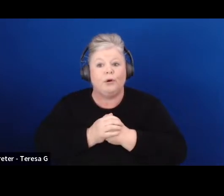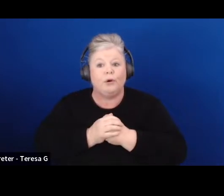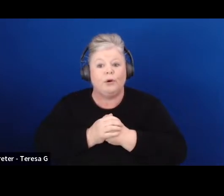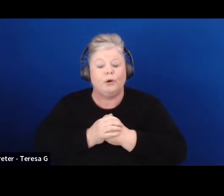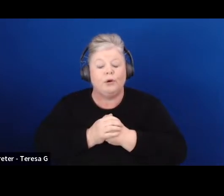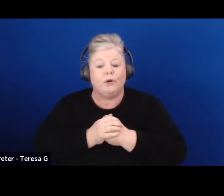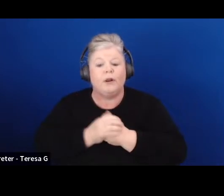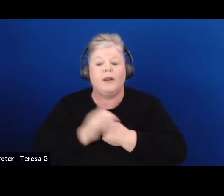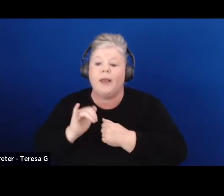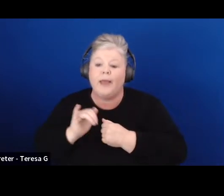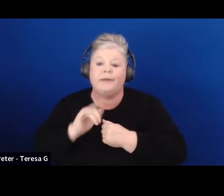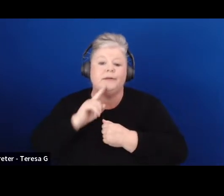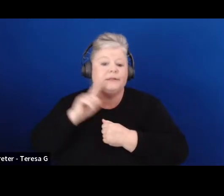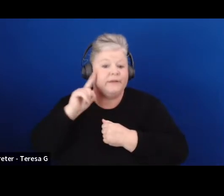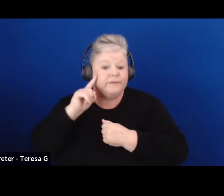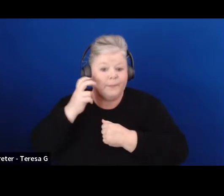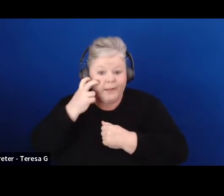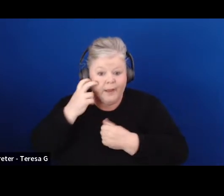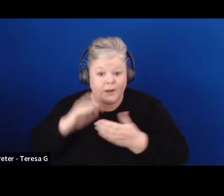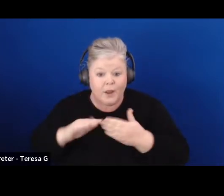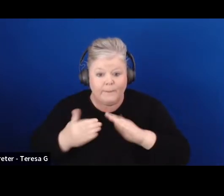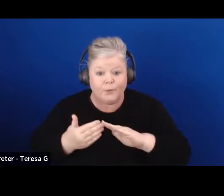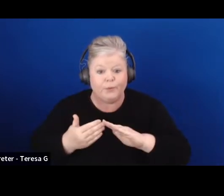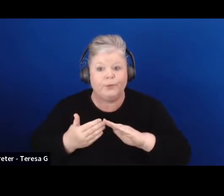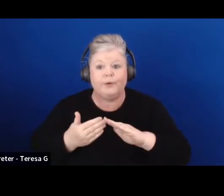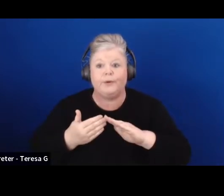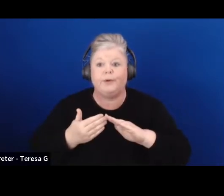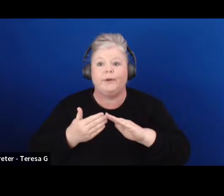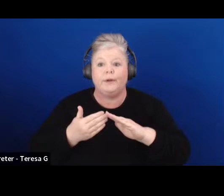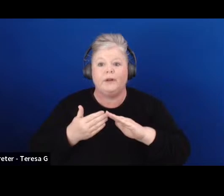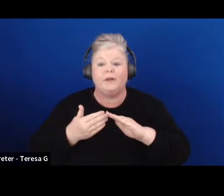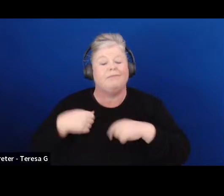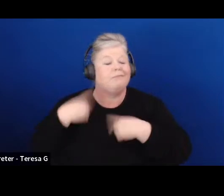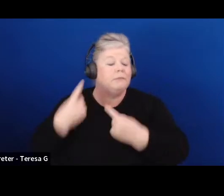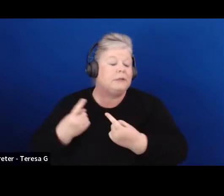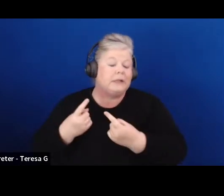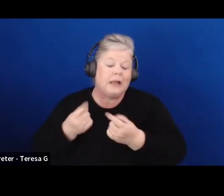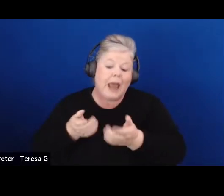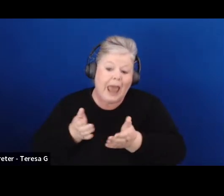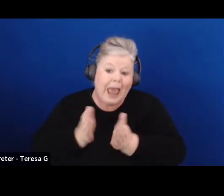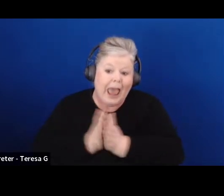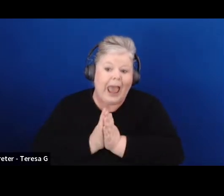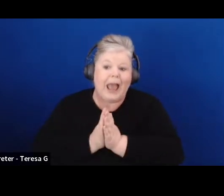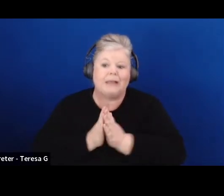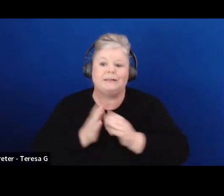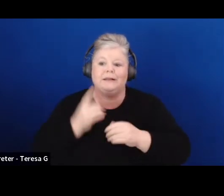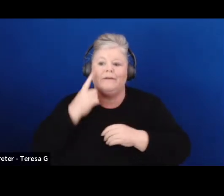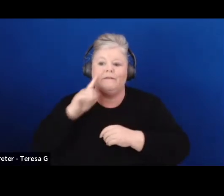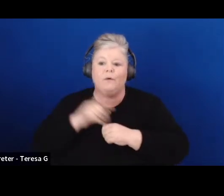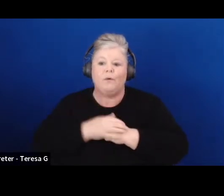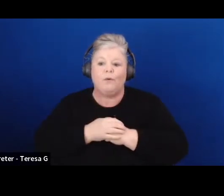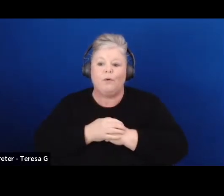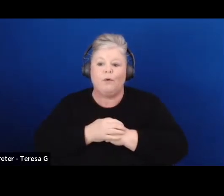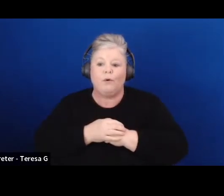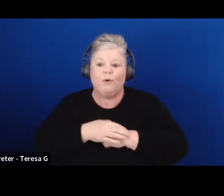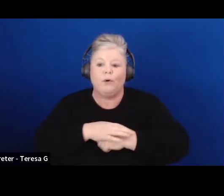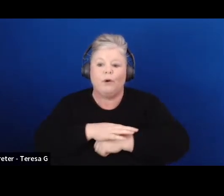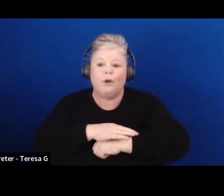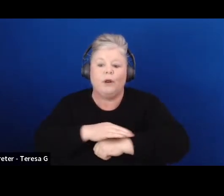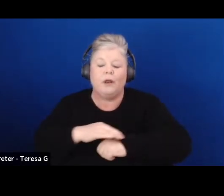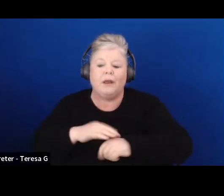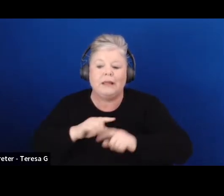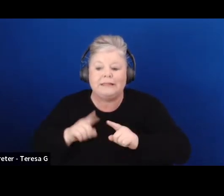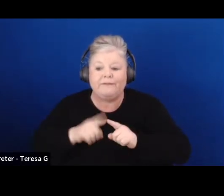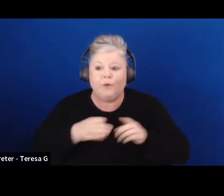the deafblind community has been asking for legislative training for a way to